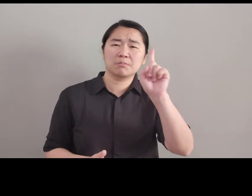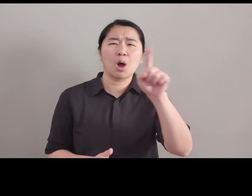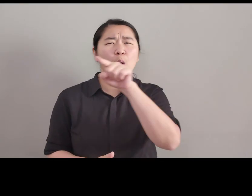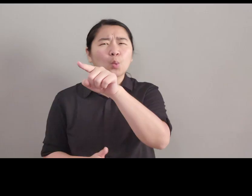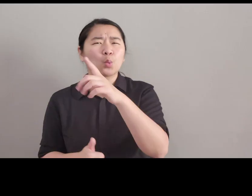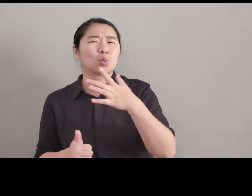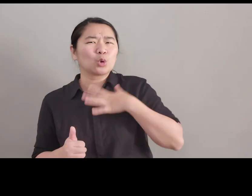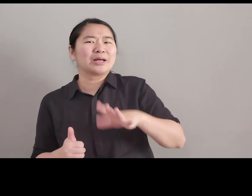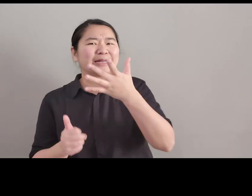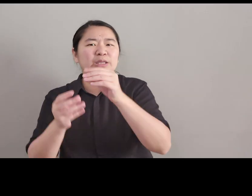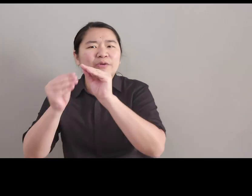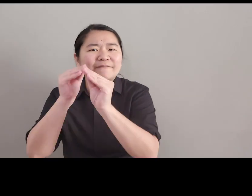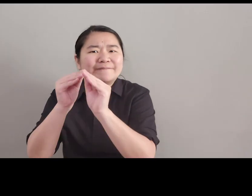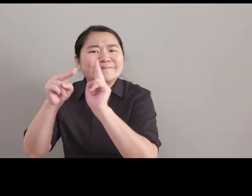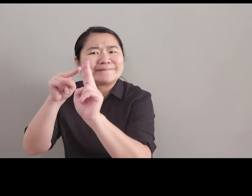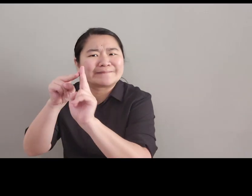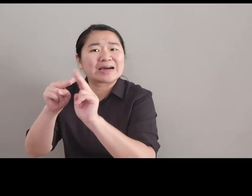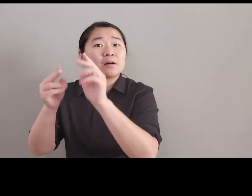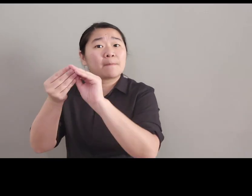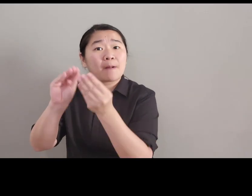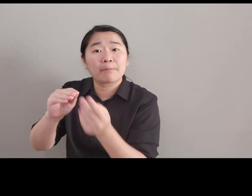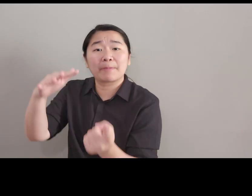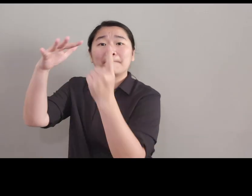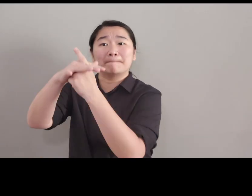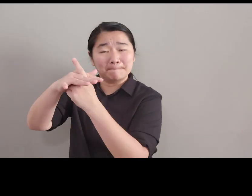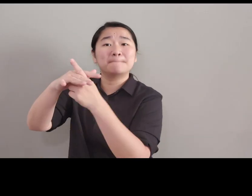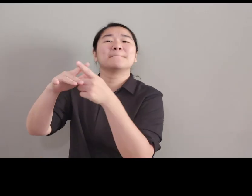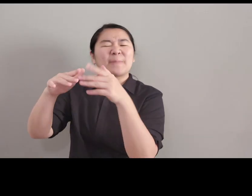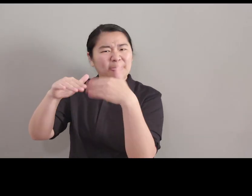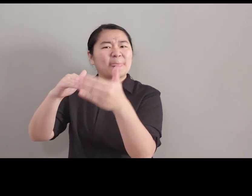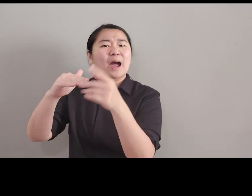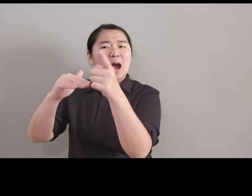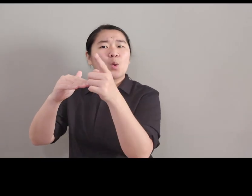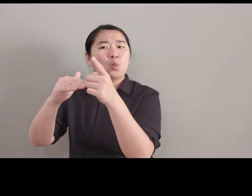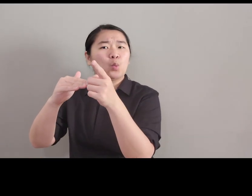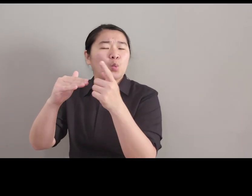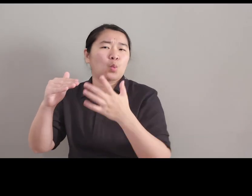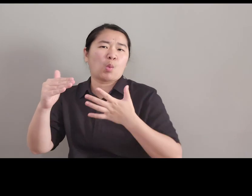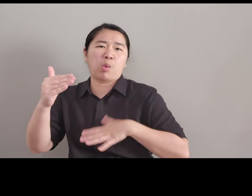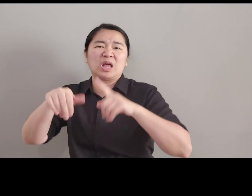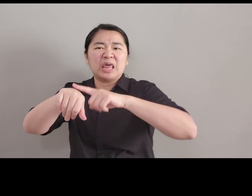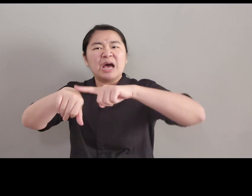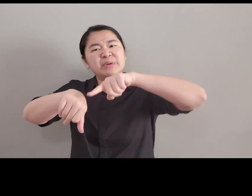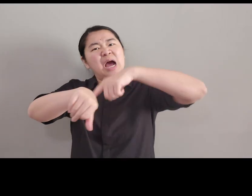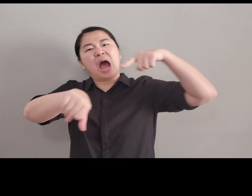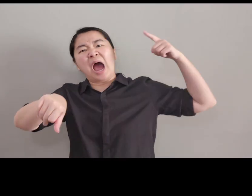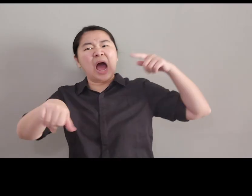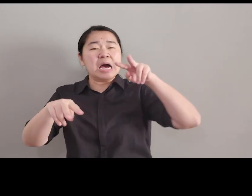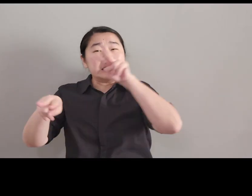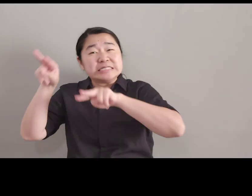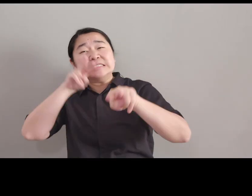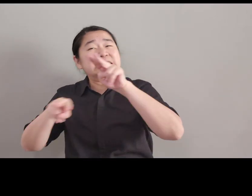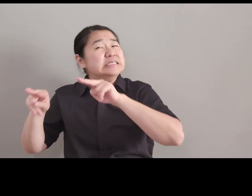that kind of plays the problem where it should be, and not kind of spending too much time on monitoring, which is always have seemed like a bad idea from